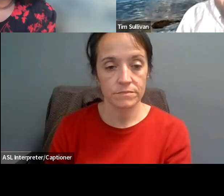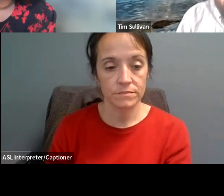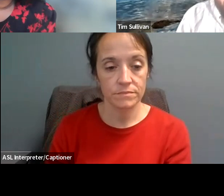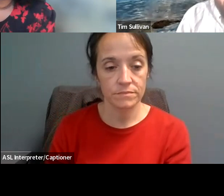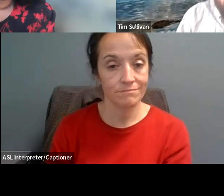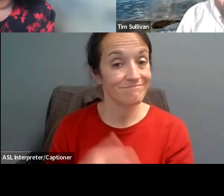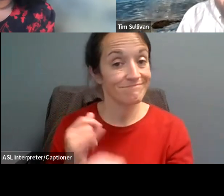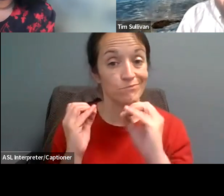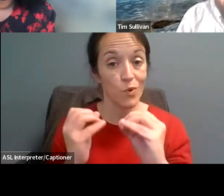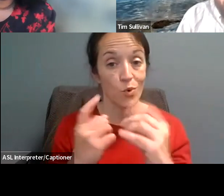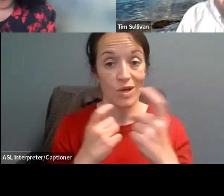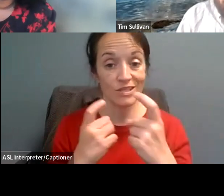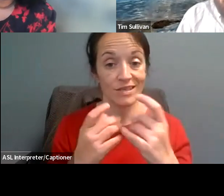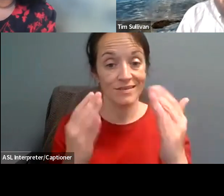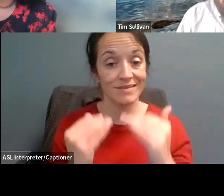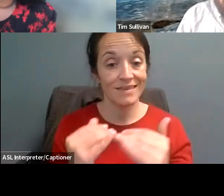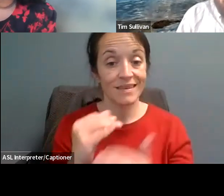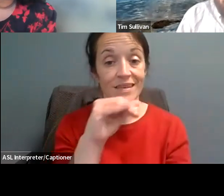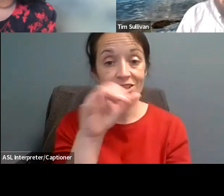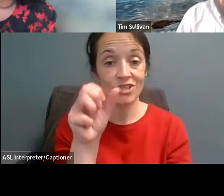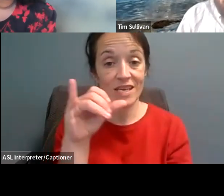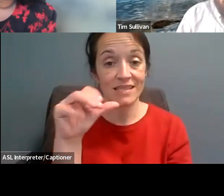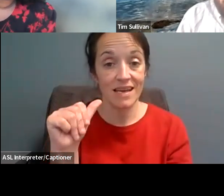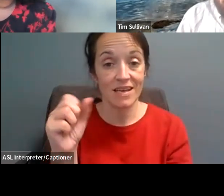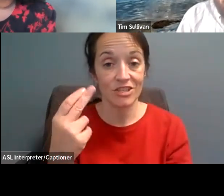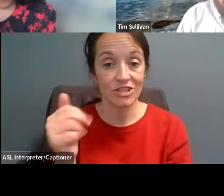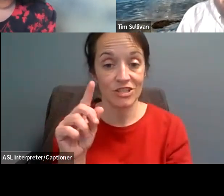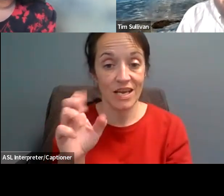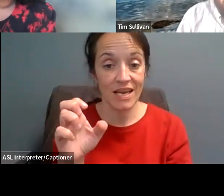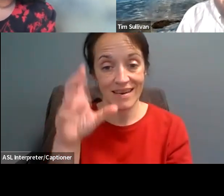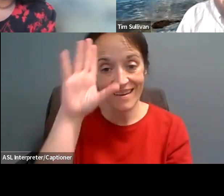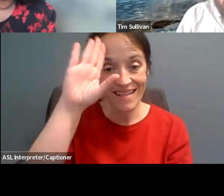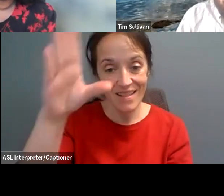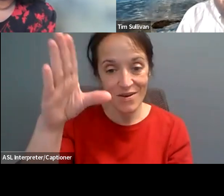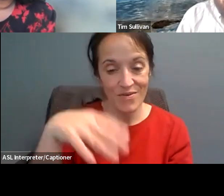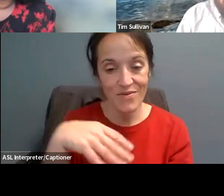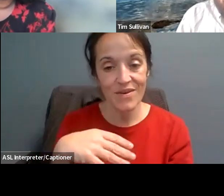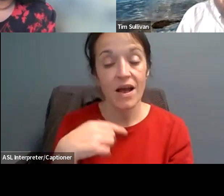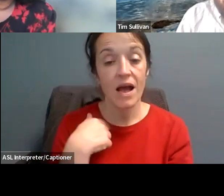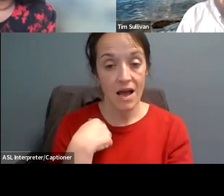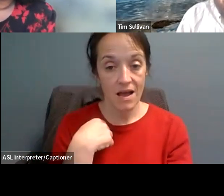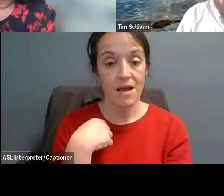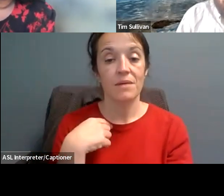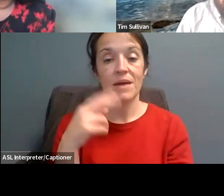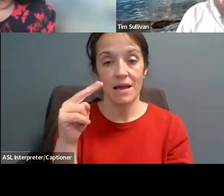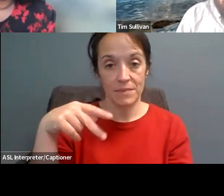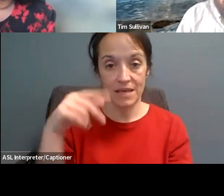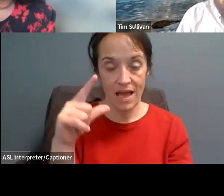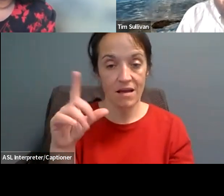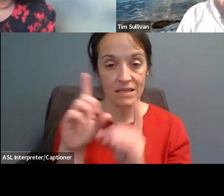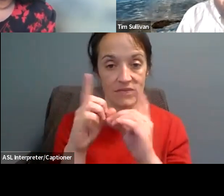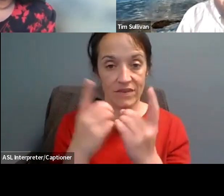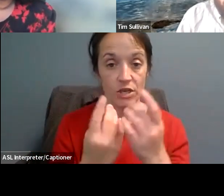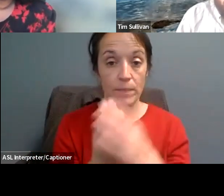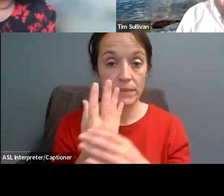ahead and proceed with Jessica Shea. Hi, I am a national program leader in the Division of